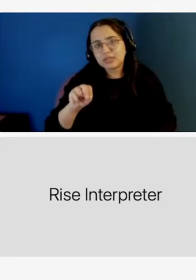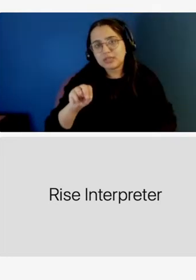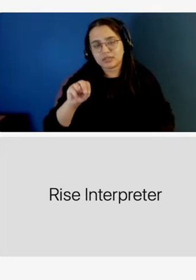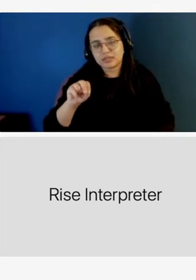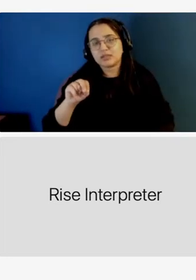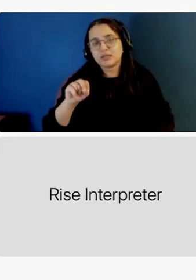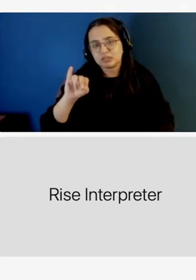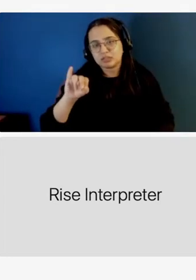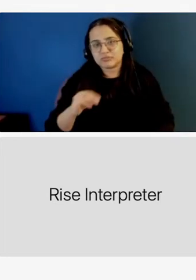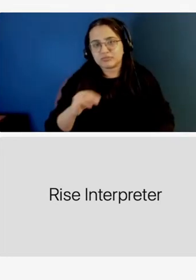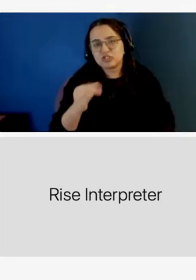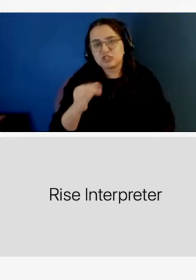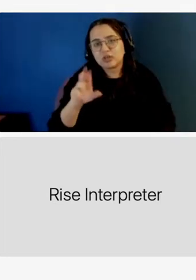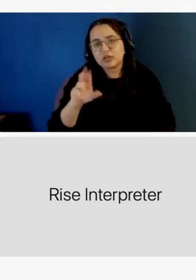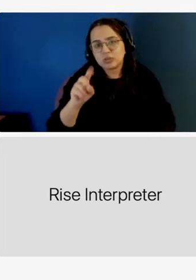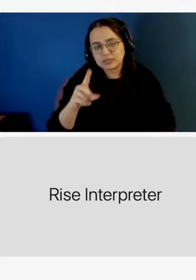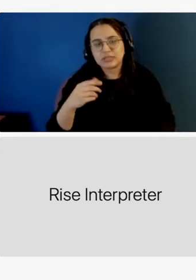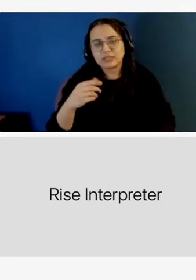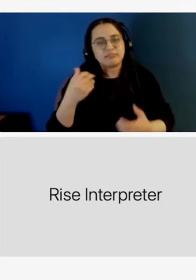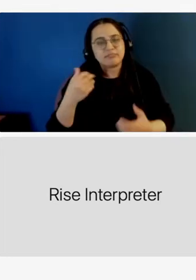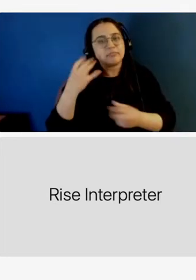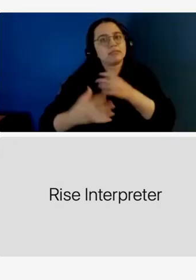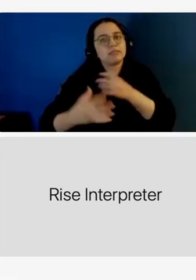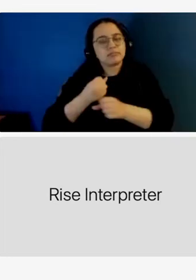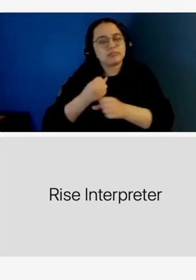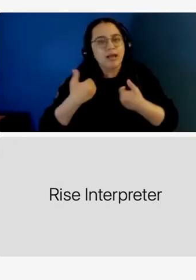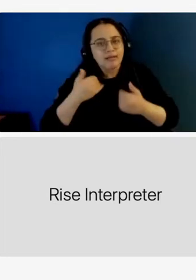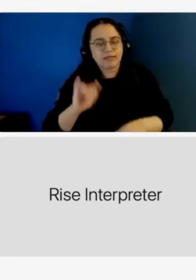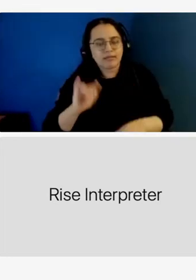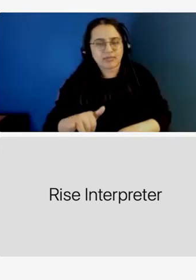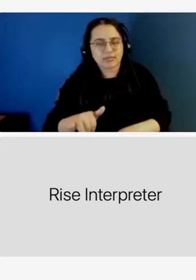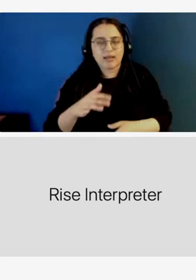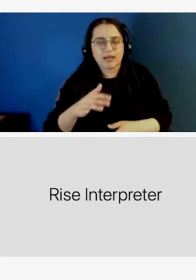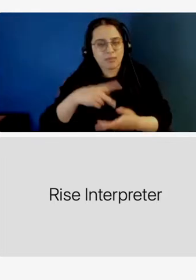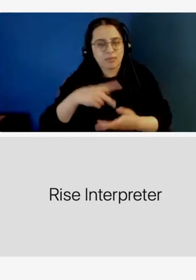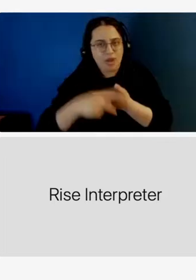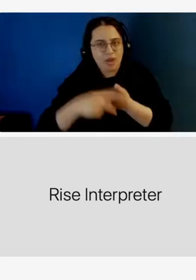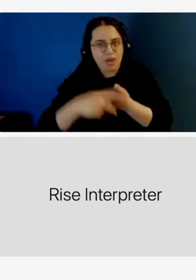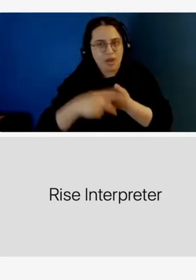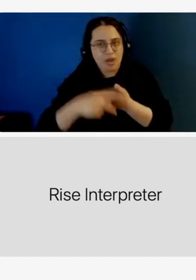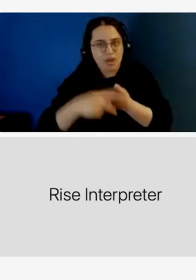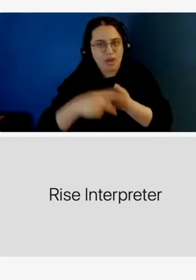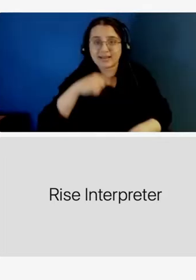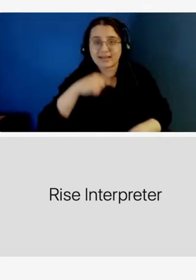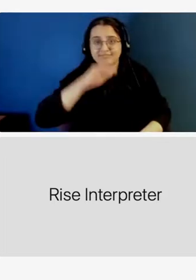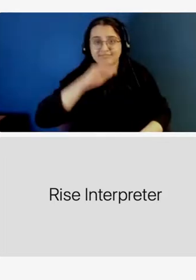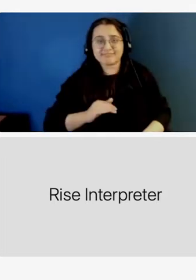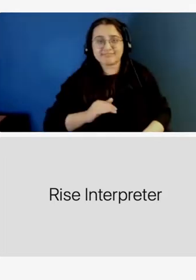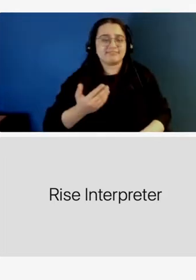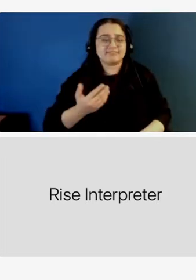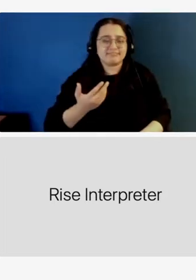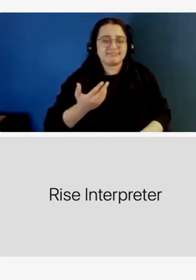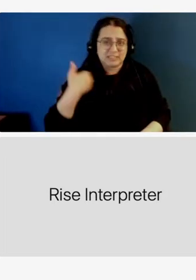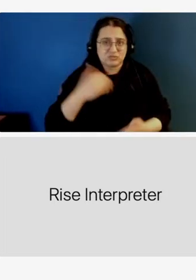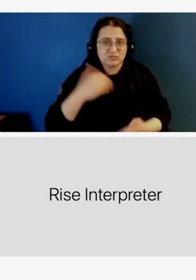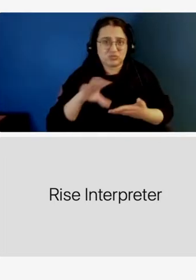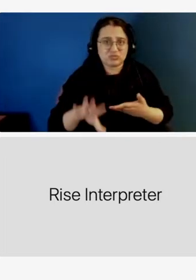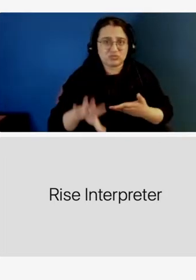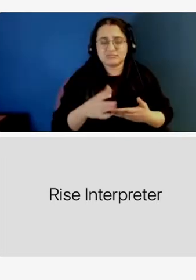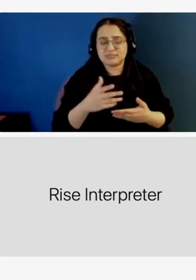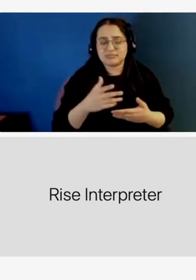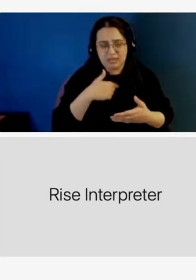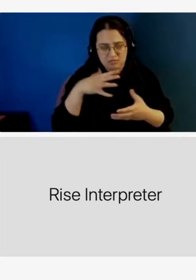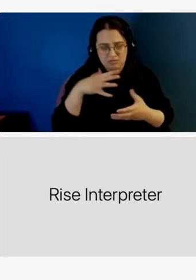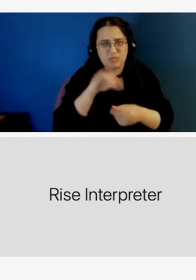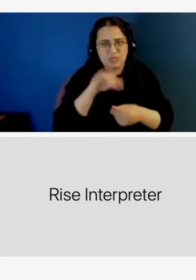Tom Rivera. So I actually participated in this program when I was a student many years ago. And it has changed the lives